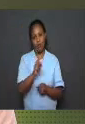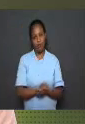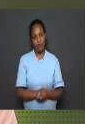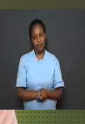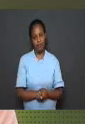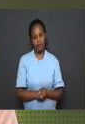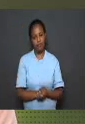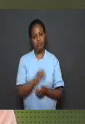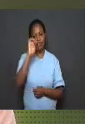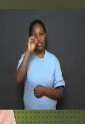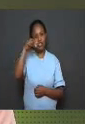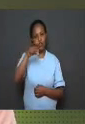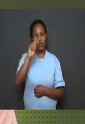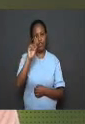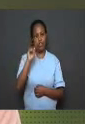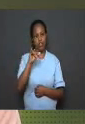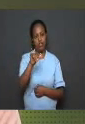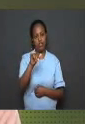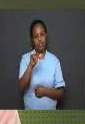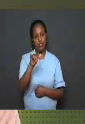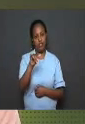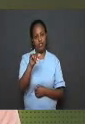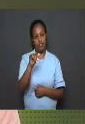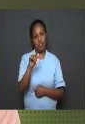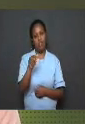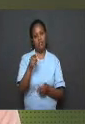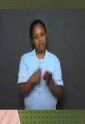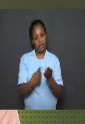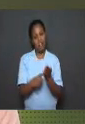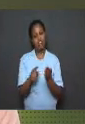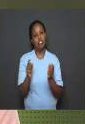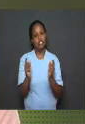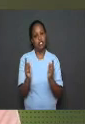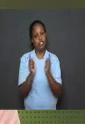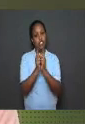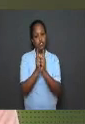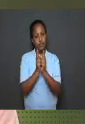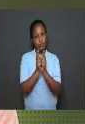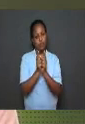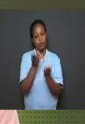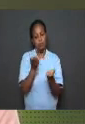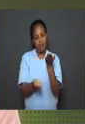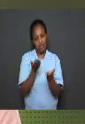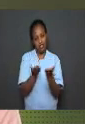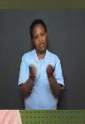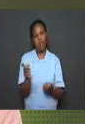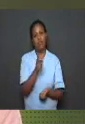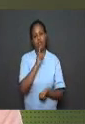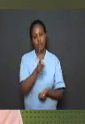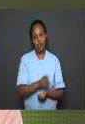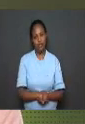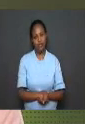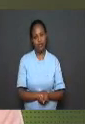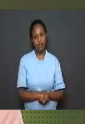relationships between people, and equity is the tool by which these